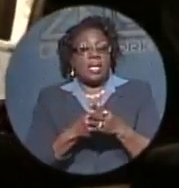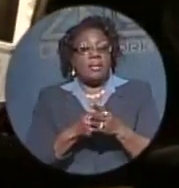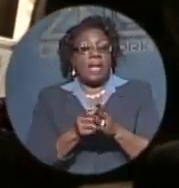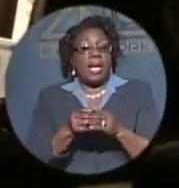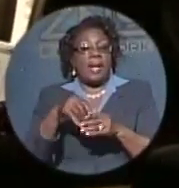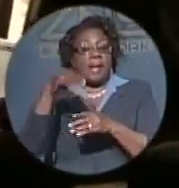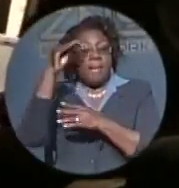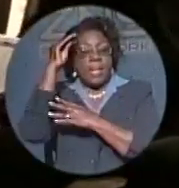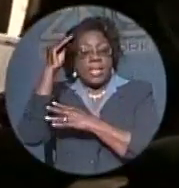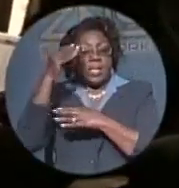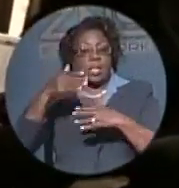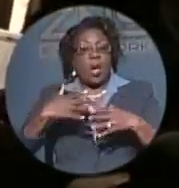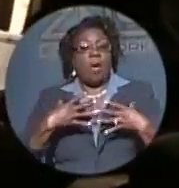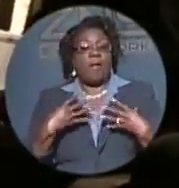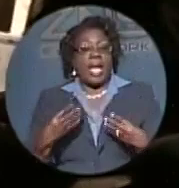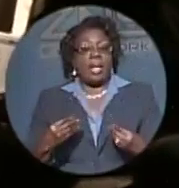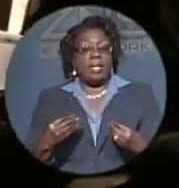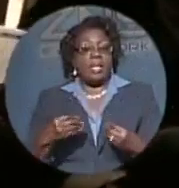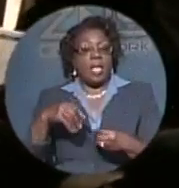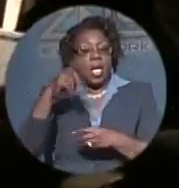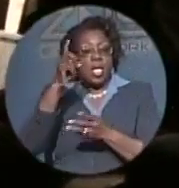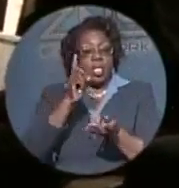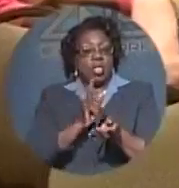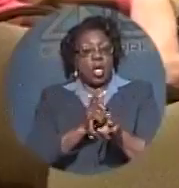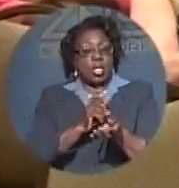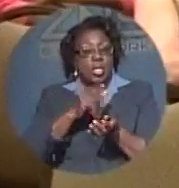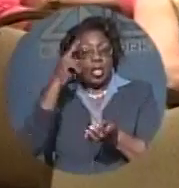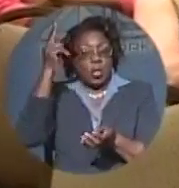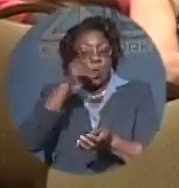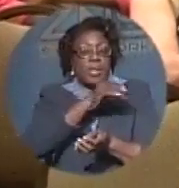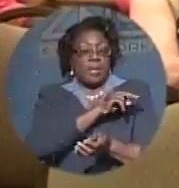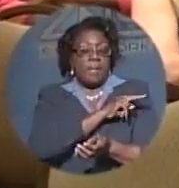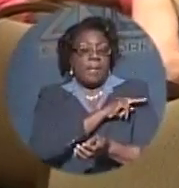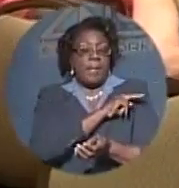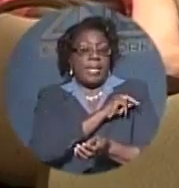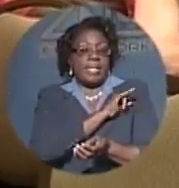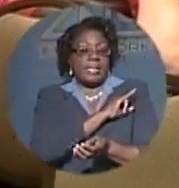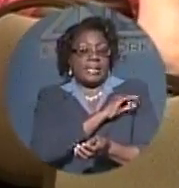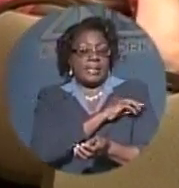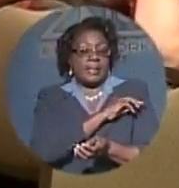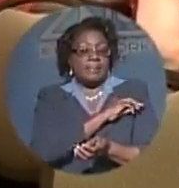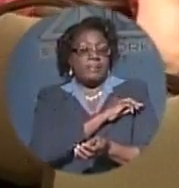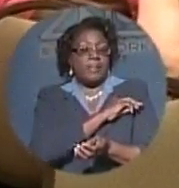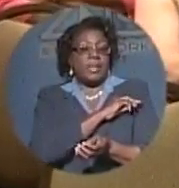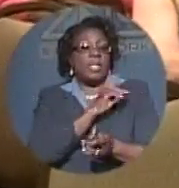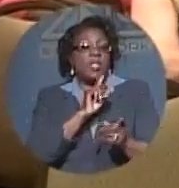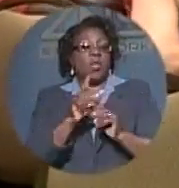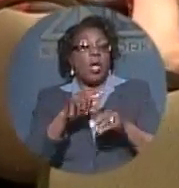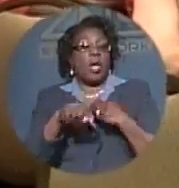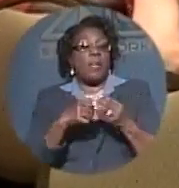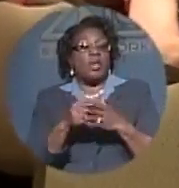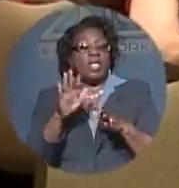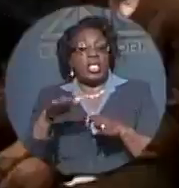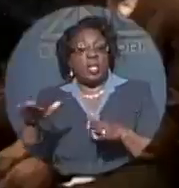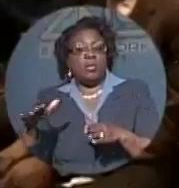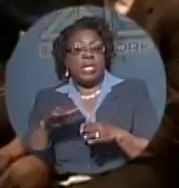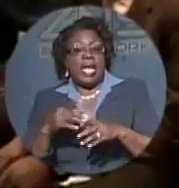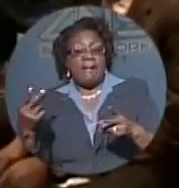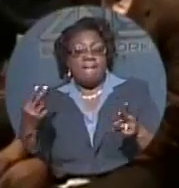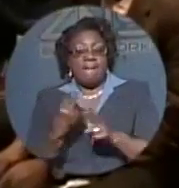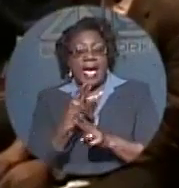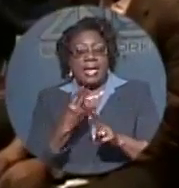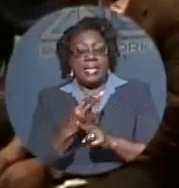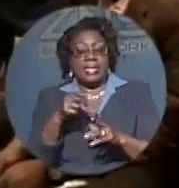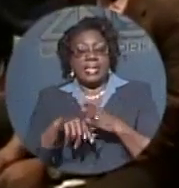Minnis, focused on current trends in the medical field. One of the public sessions shed light on children and violence in the Caribbean.